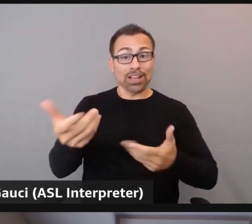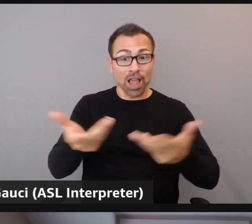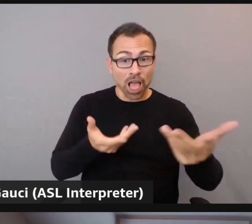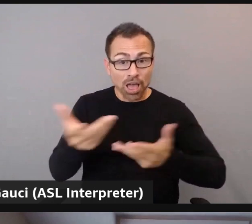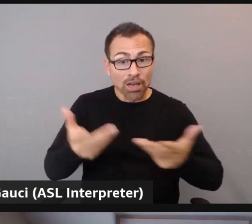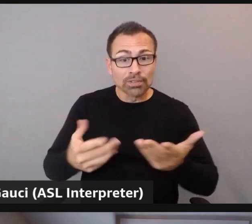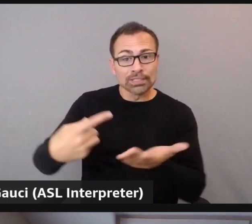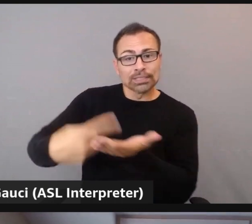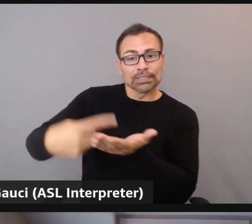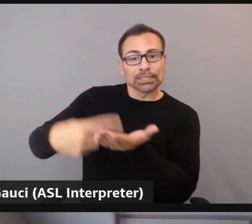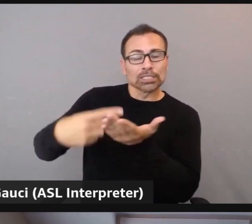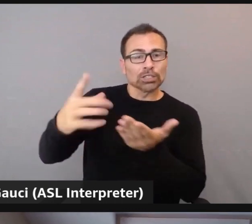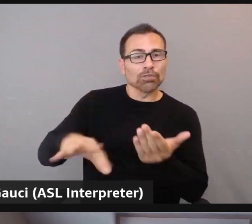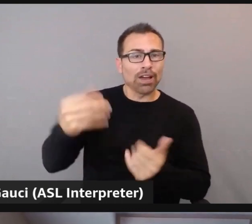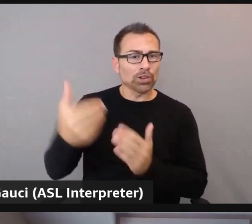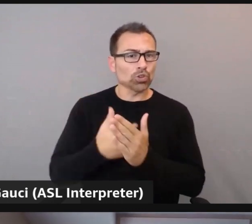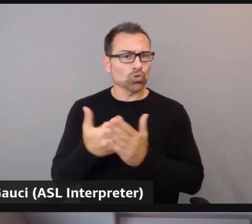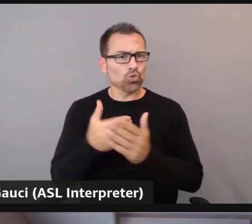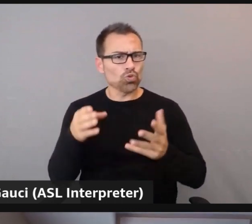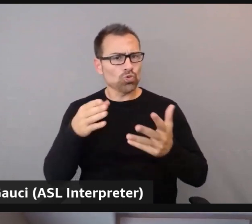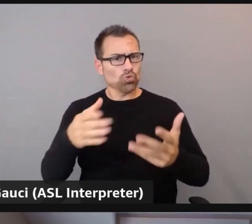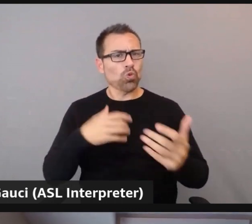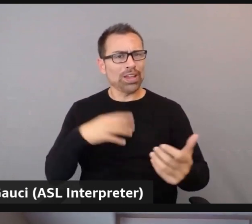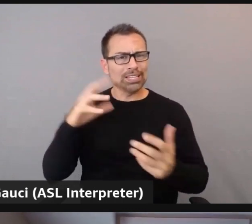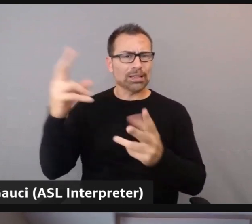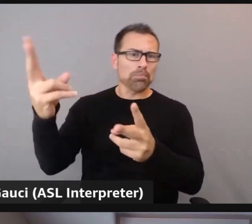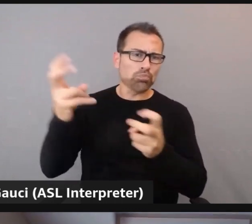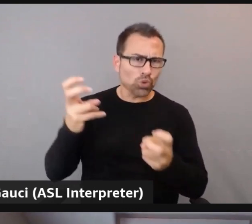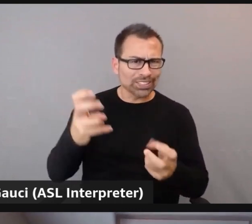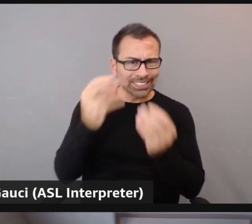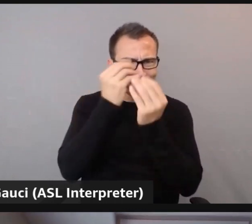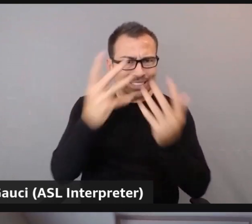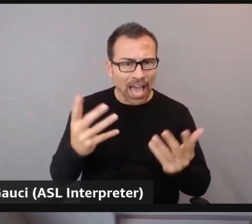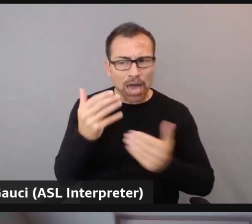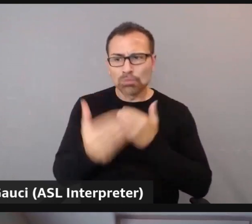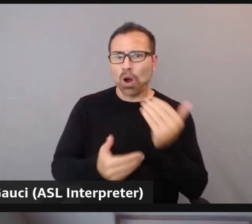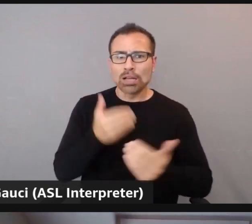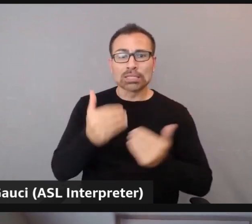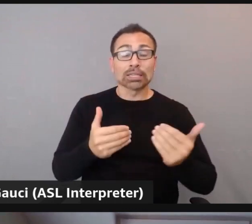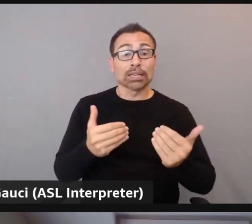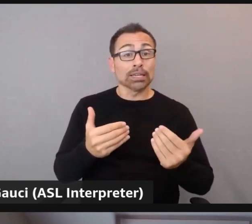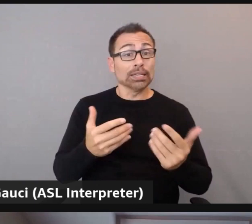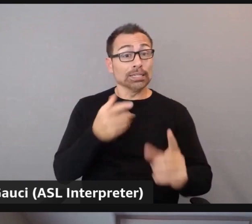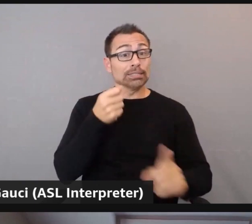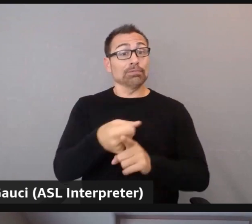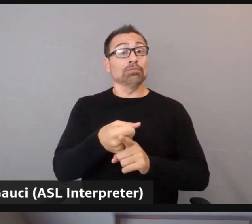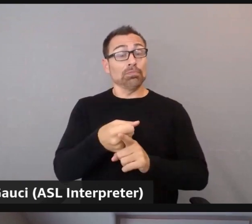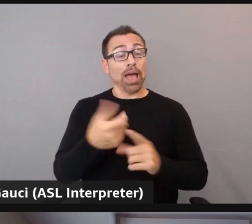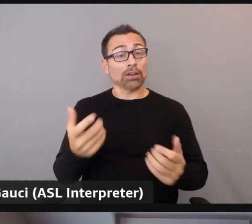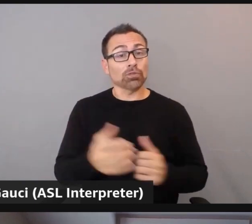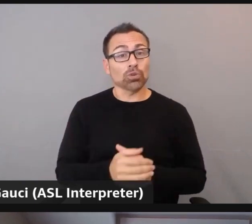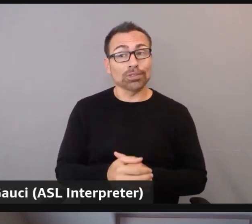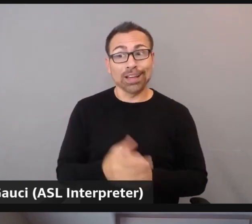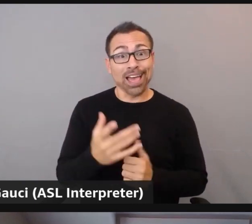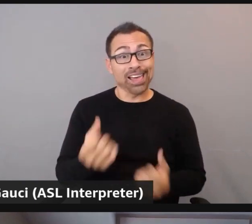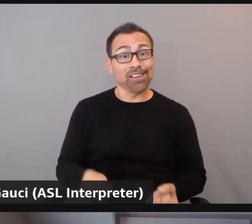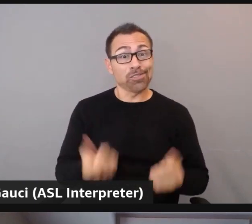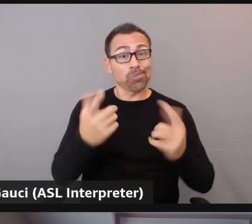ways of pulling in the data and processing it in a way that is meaningful and impactful and a variety, like being multifaceted, I think that that's going to